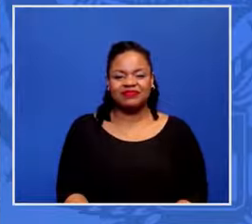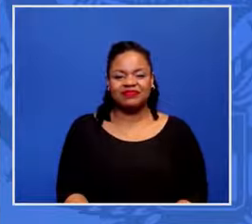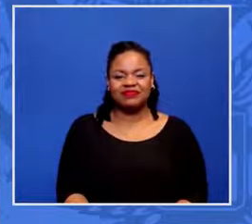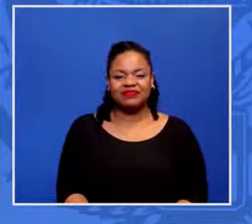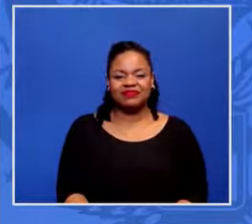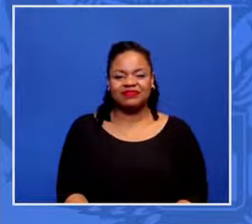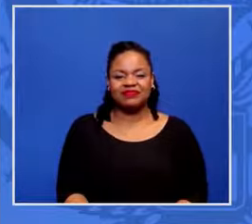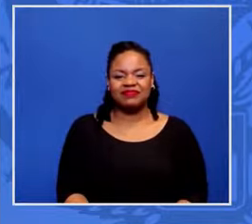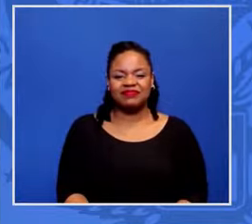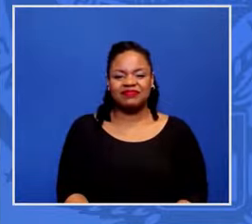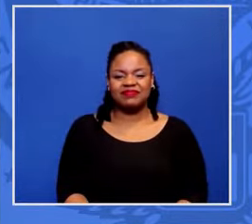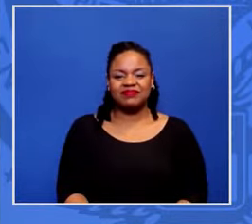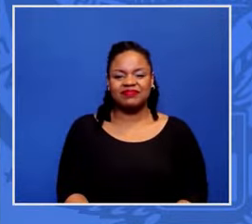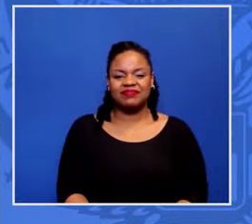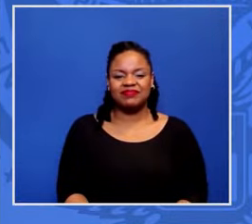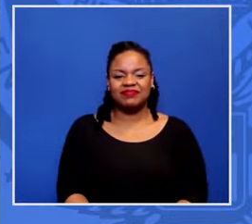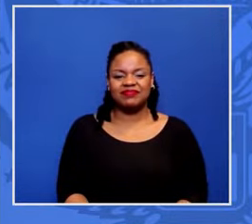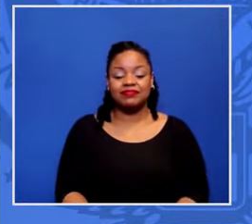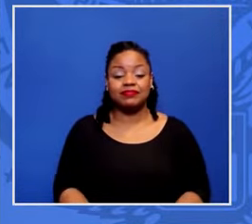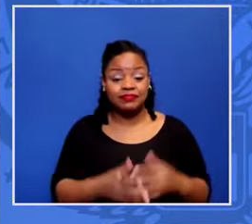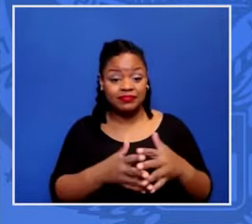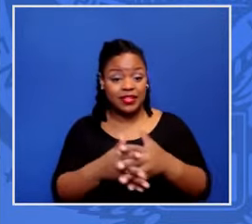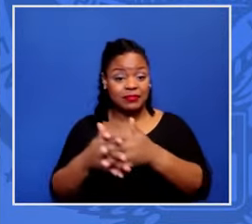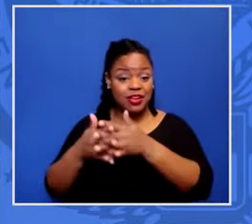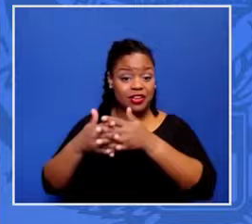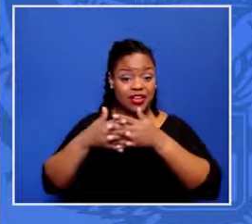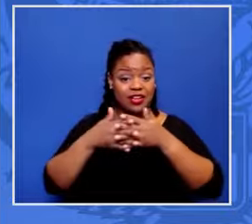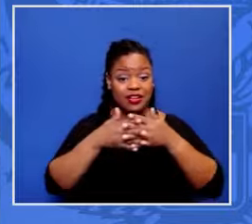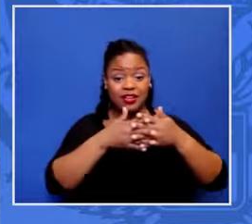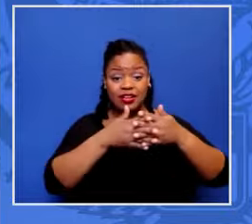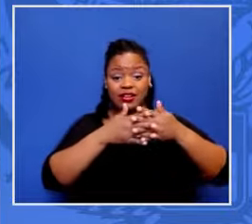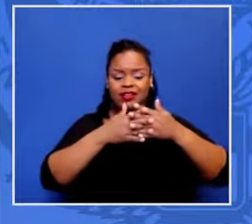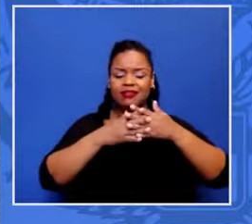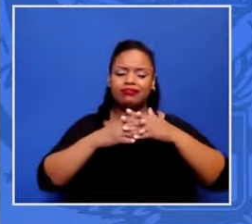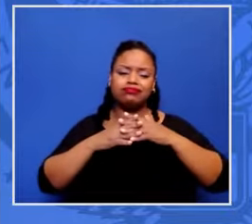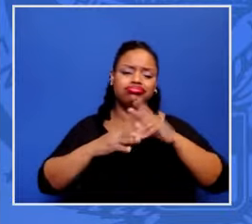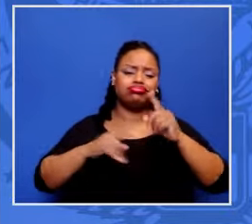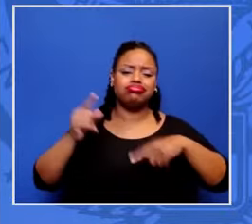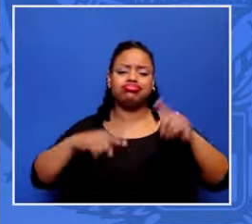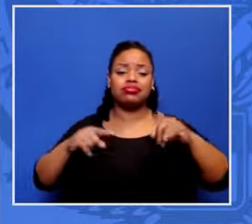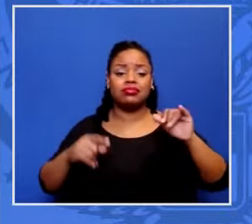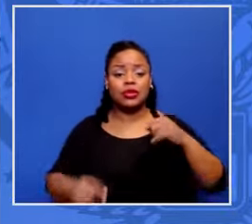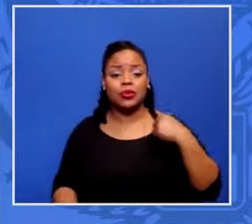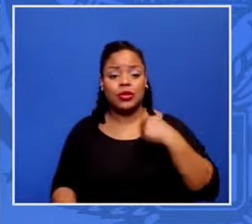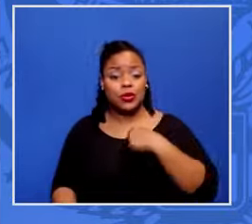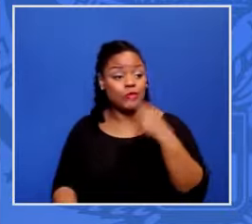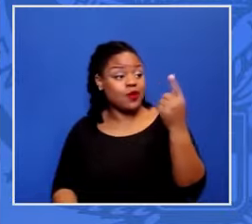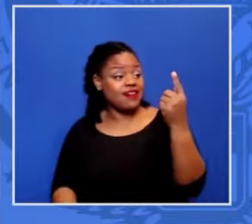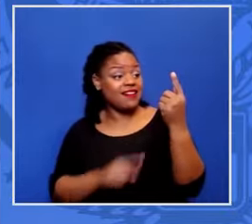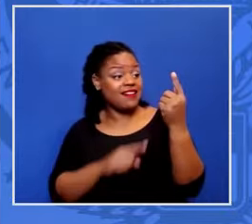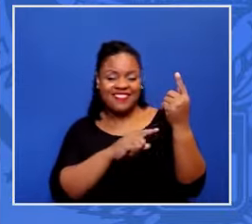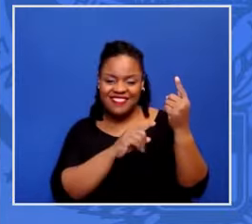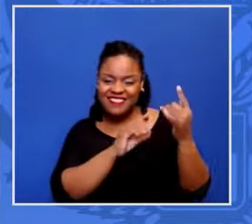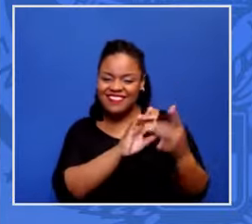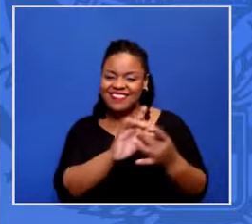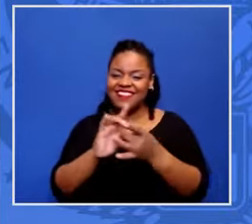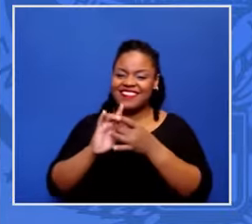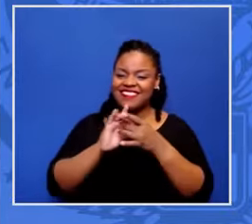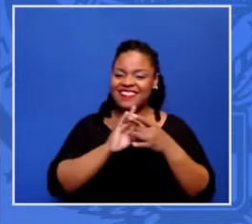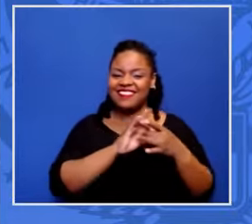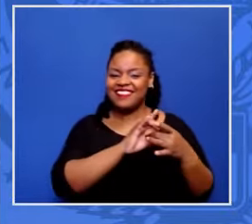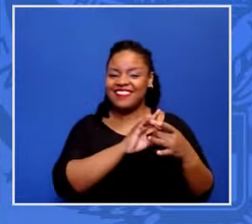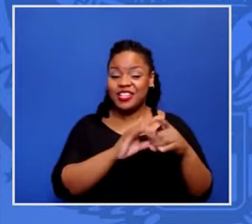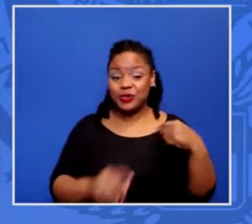Like America, we come from all over, but really we are one united team. We are united in support of